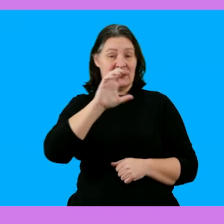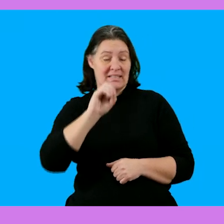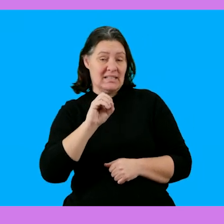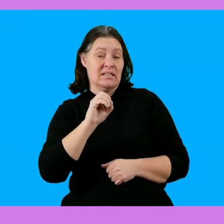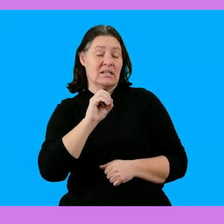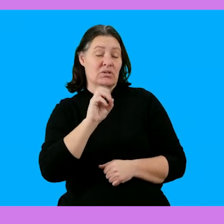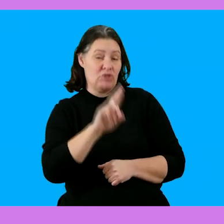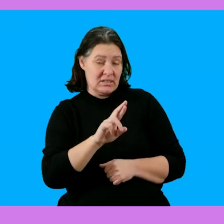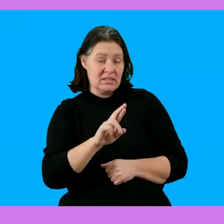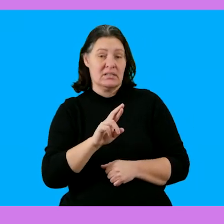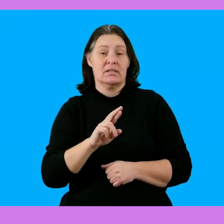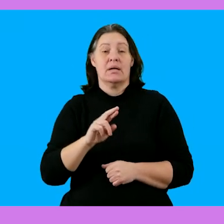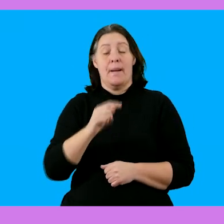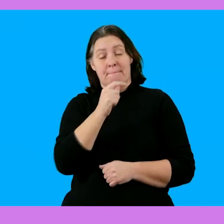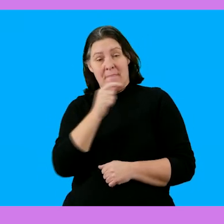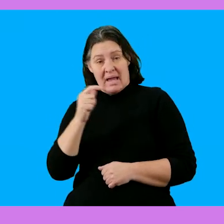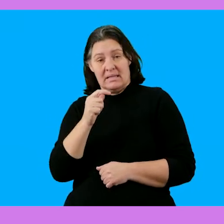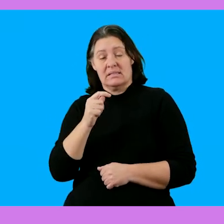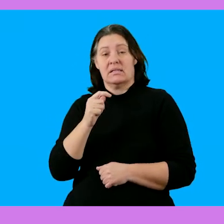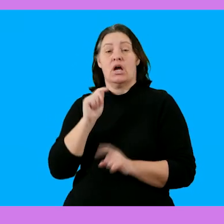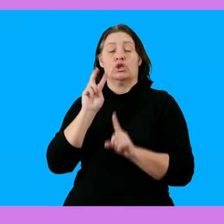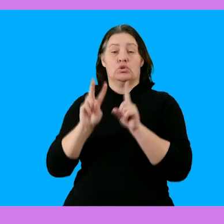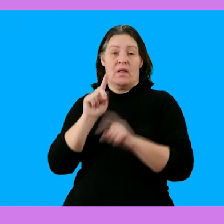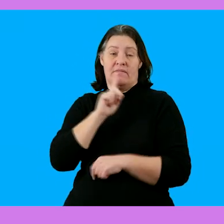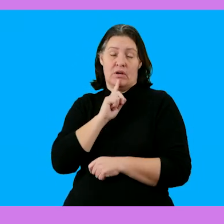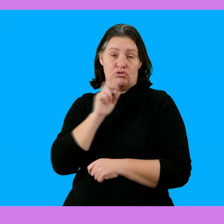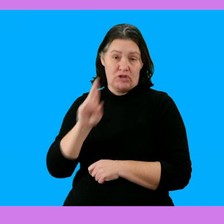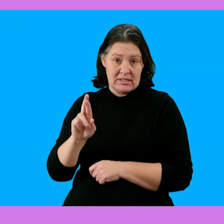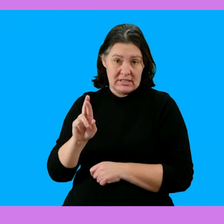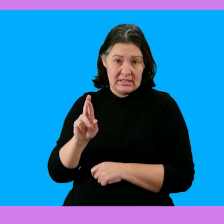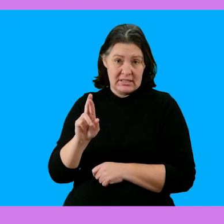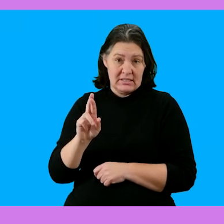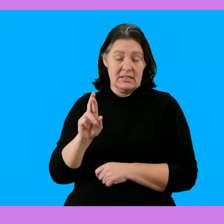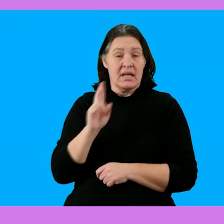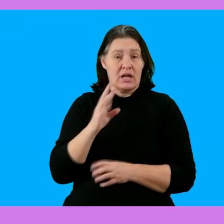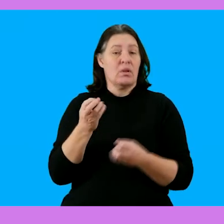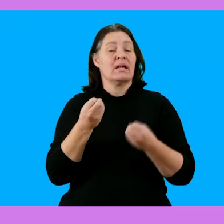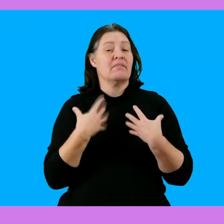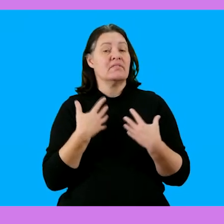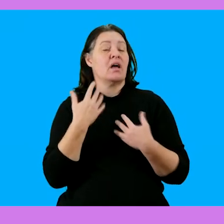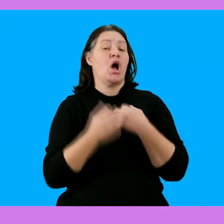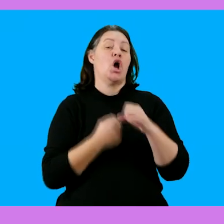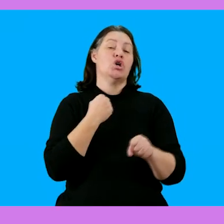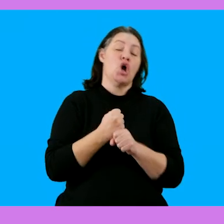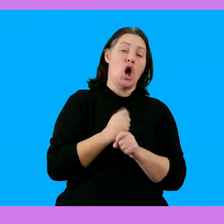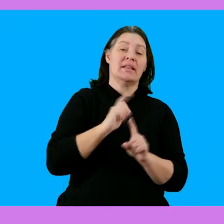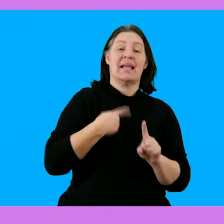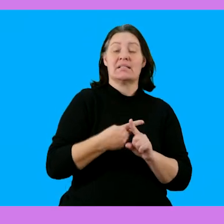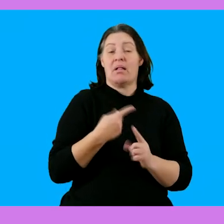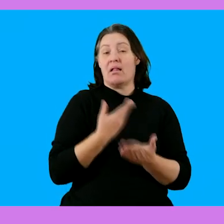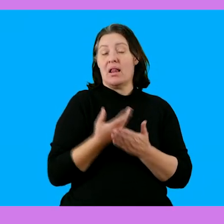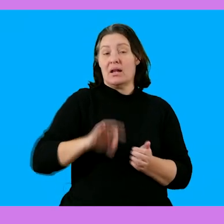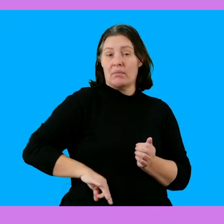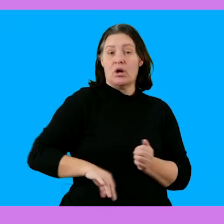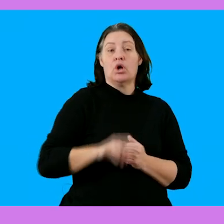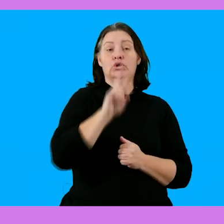222,570 rand minus, 12,000 rand. So that will give us an annual taxable